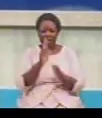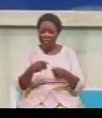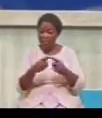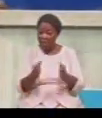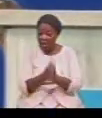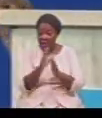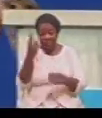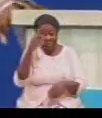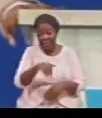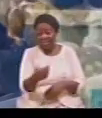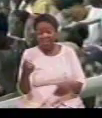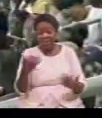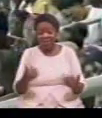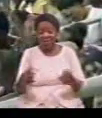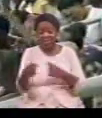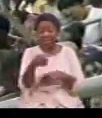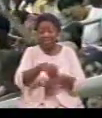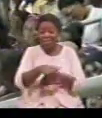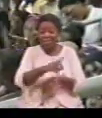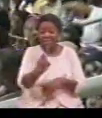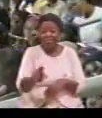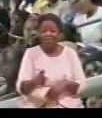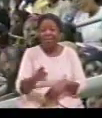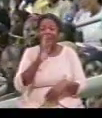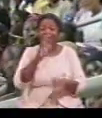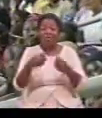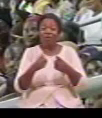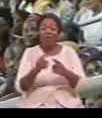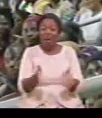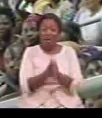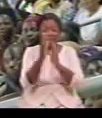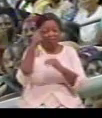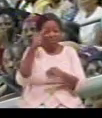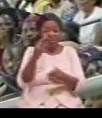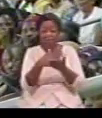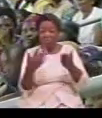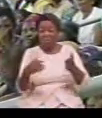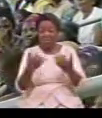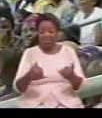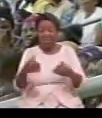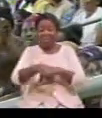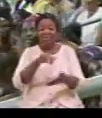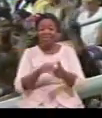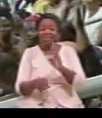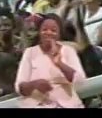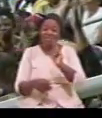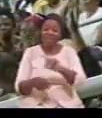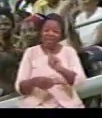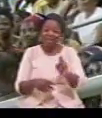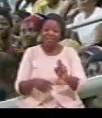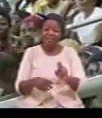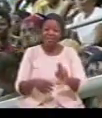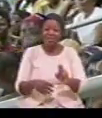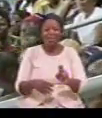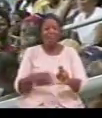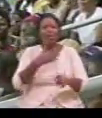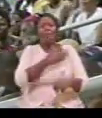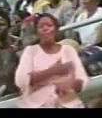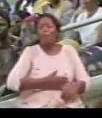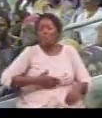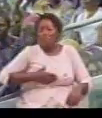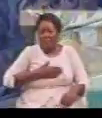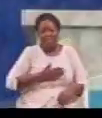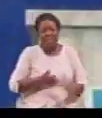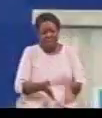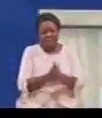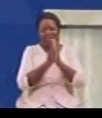for something tonight? I said, are you going to ask for something tonight? Please do.